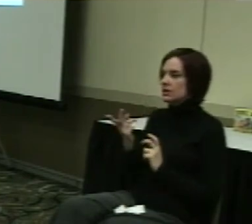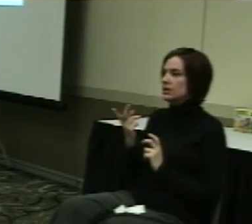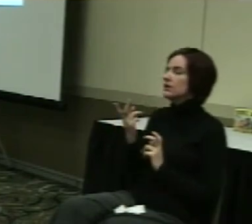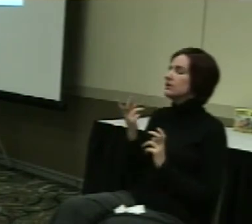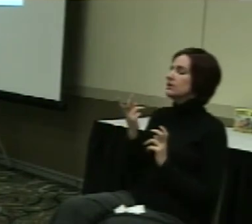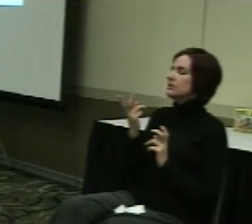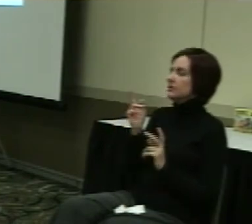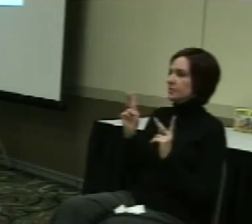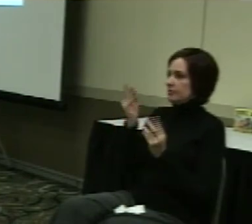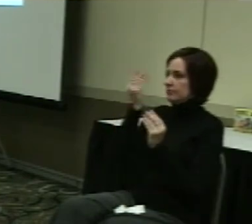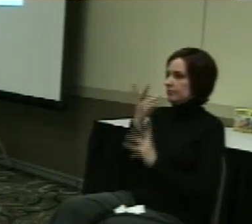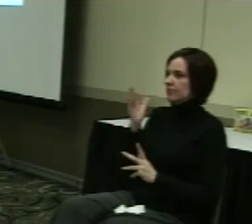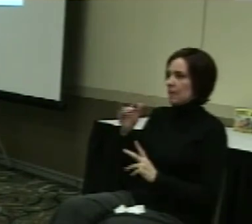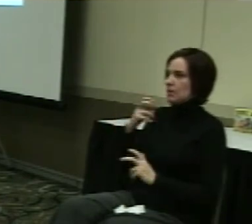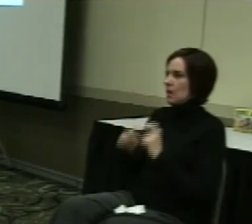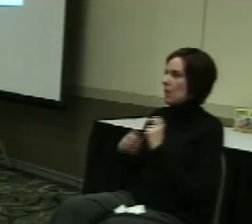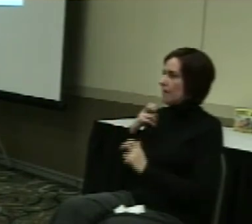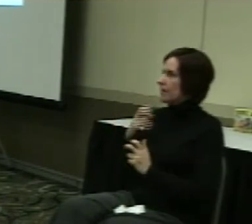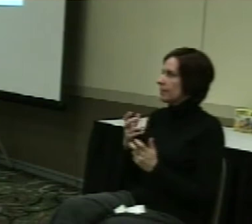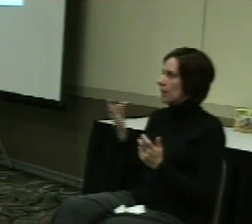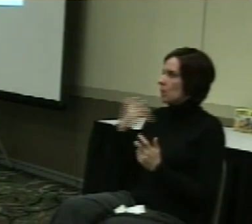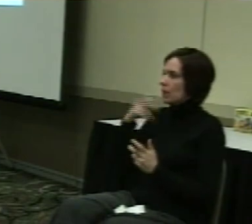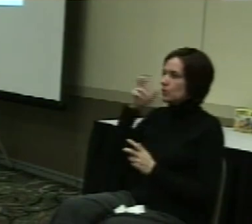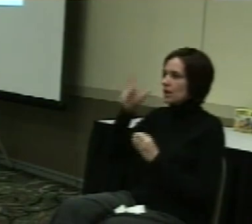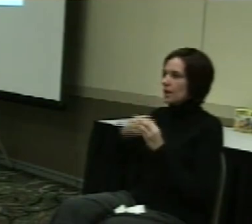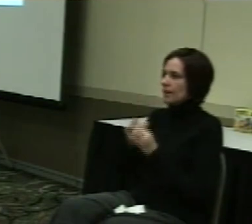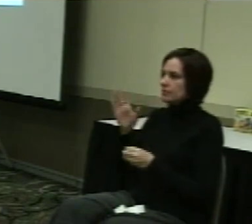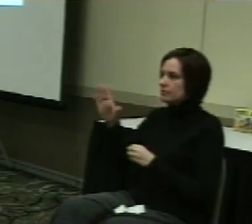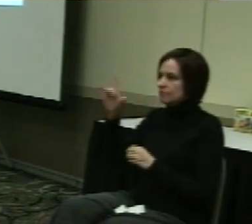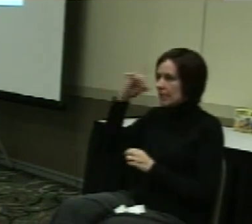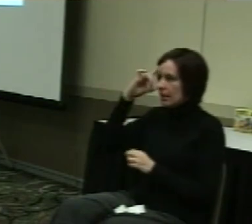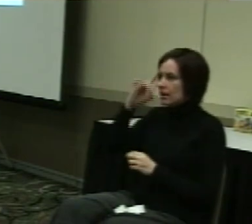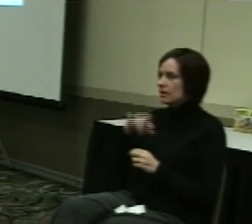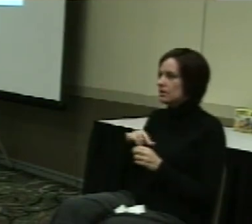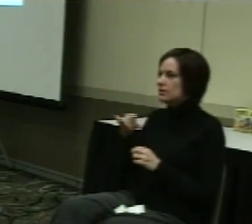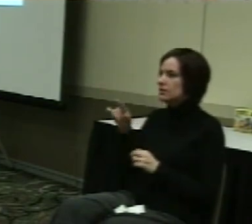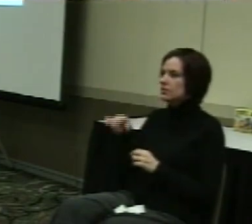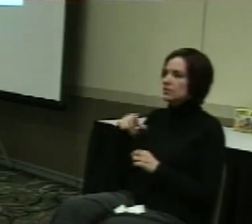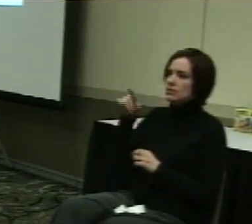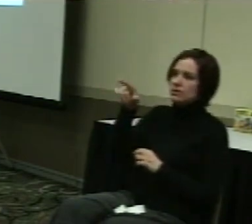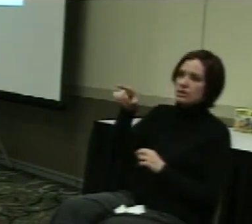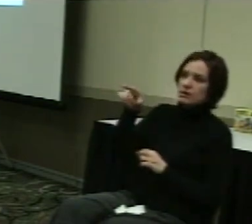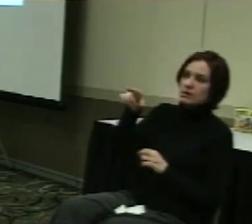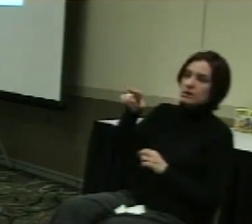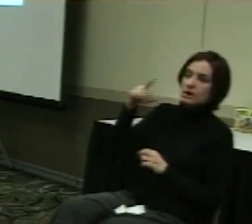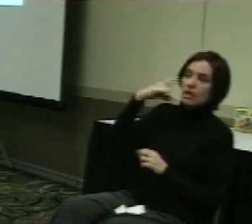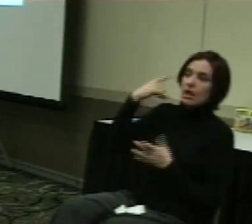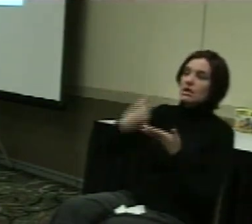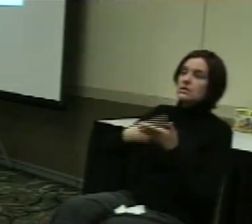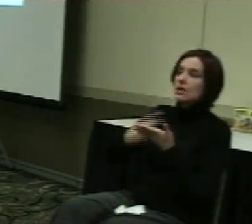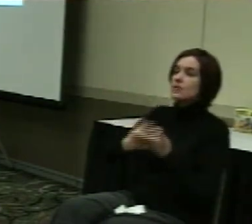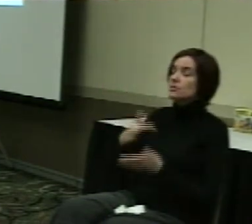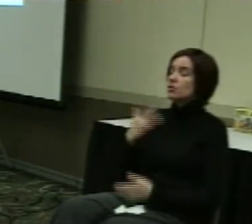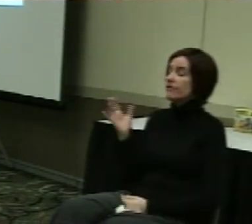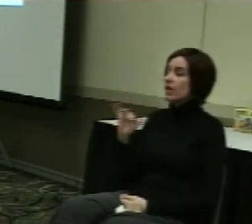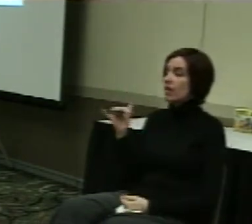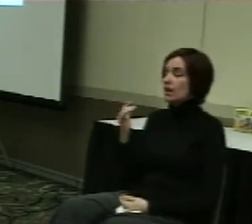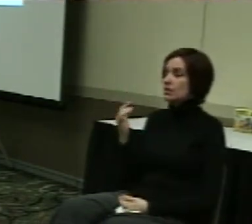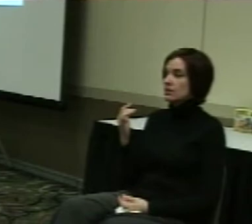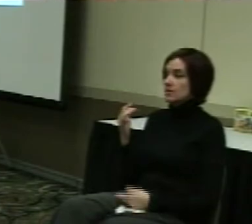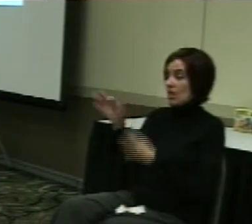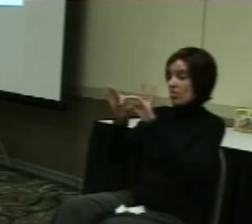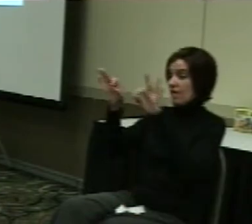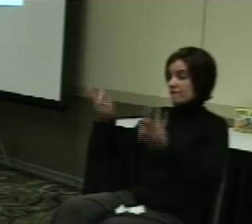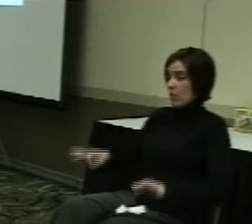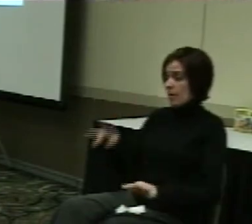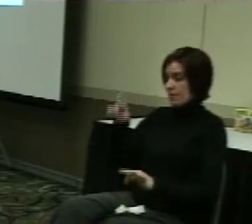this is a problem. Can you? I'd love to hear what you're thinking. I think sometimes you just feel like to have it done right, the form has to